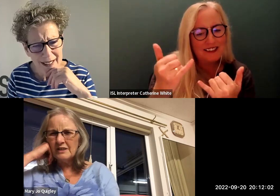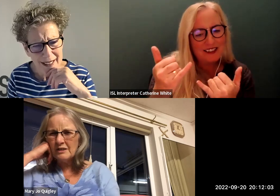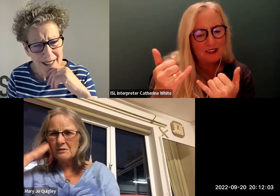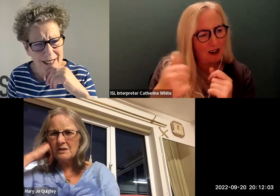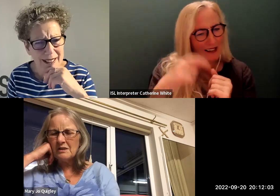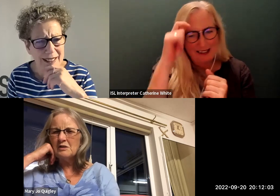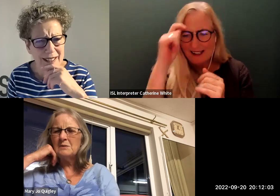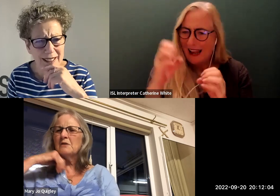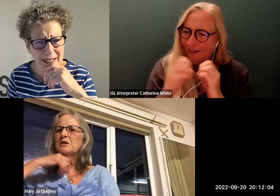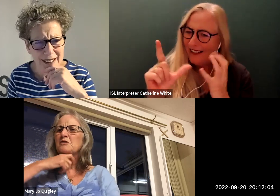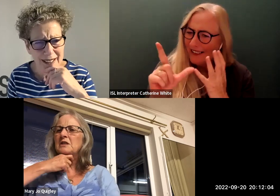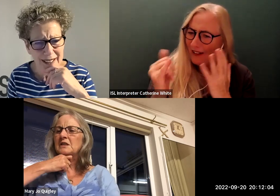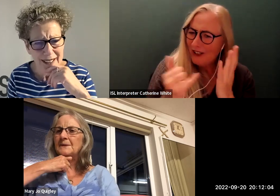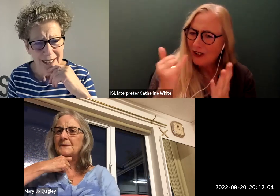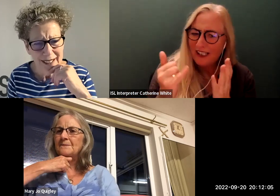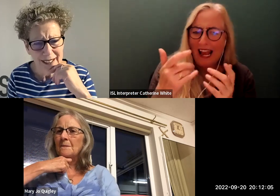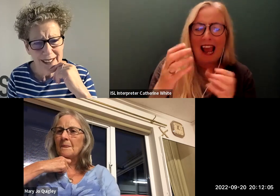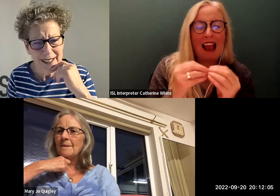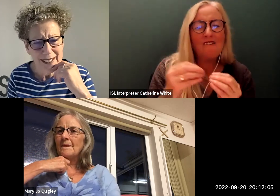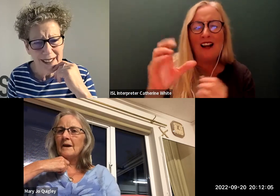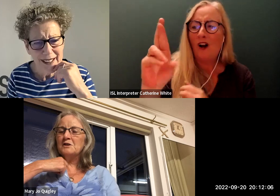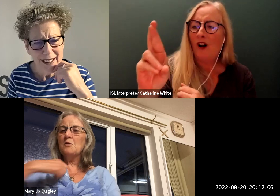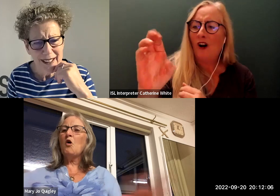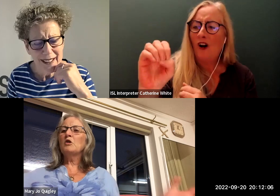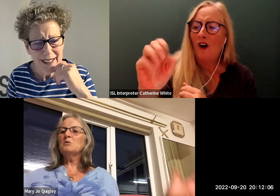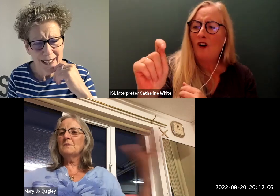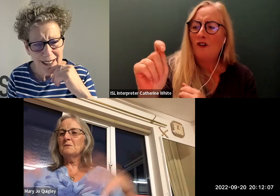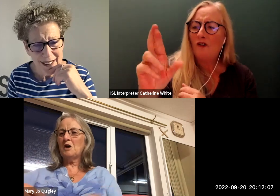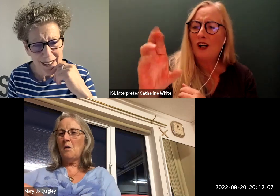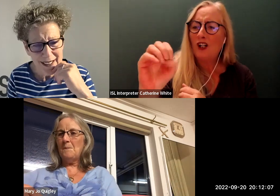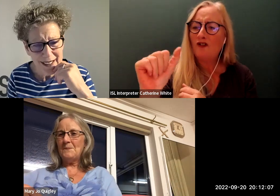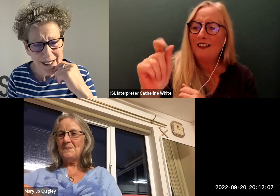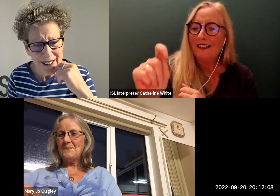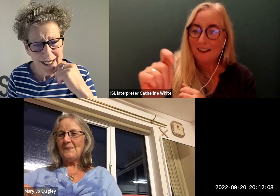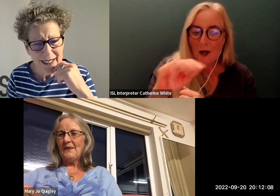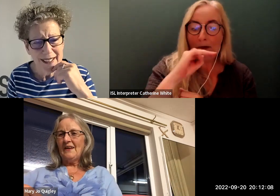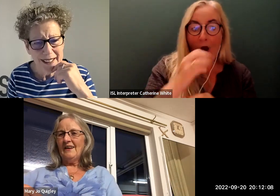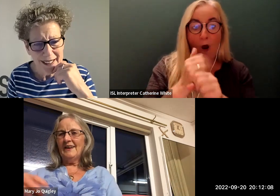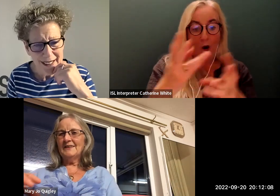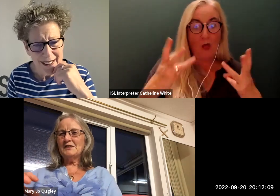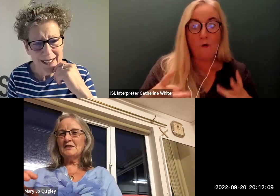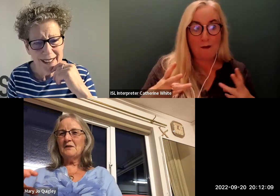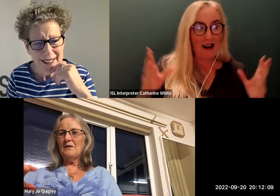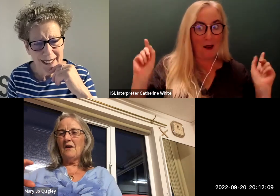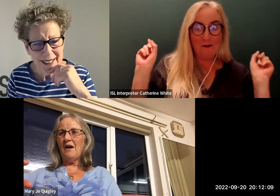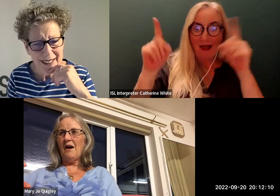every 7 years? Was it? There used to be a retreat. And so all the women would come.